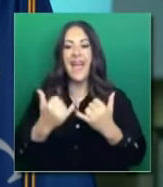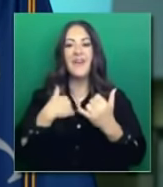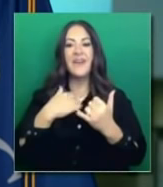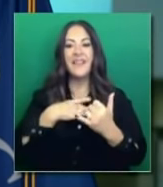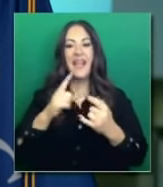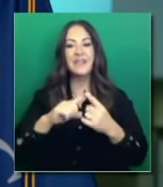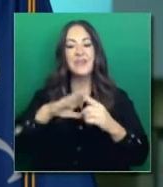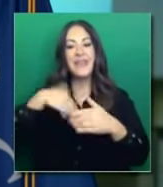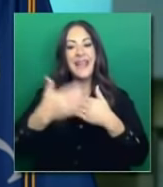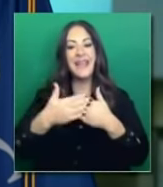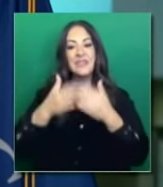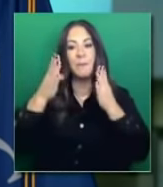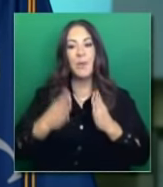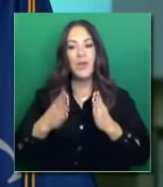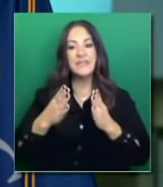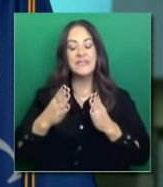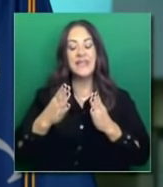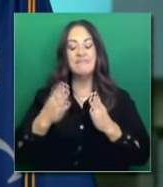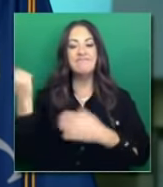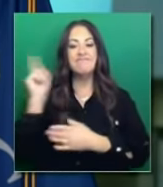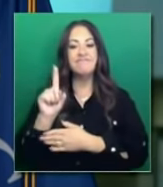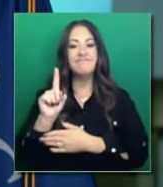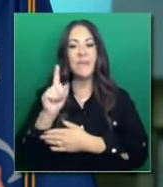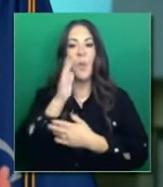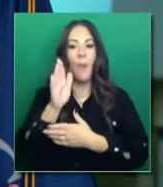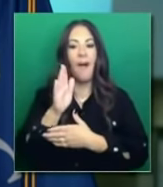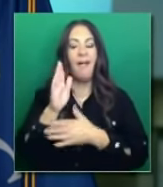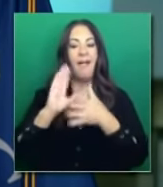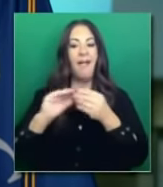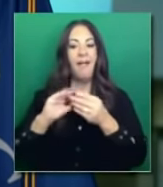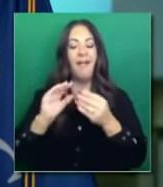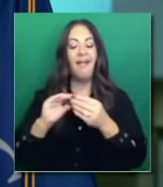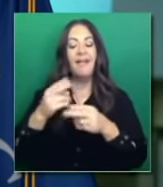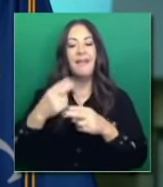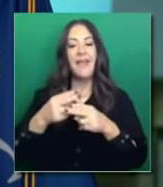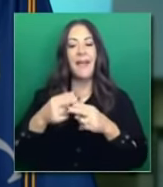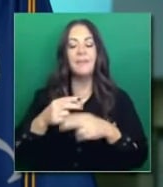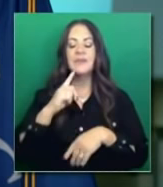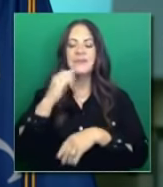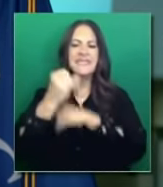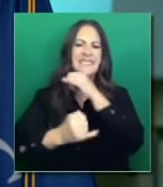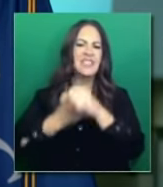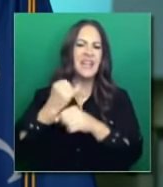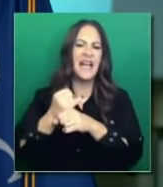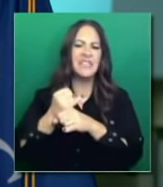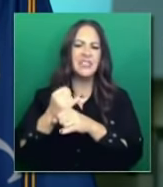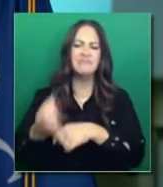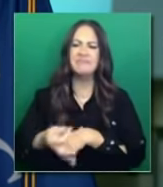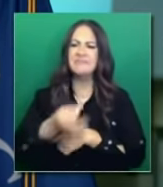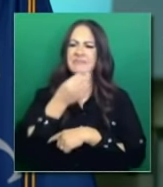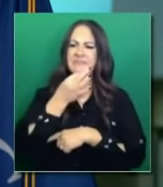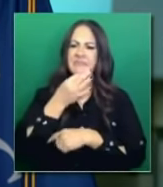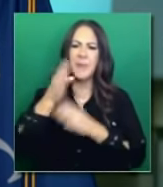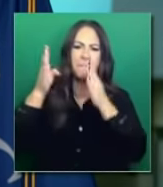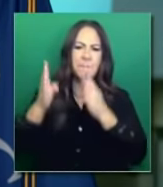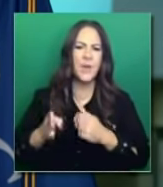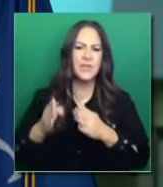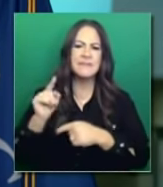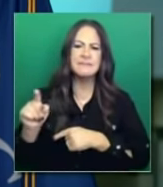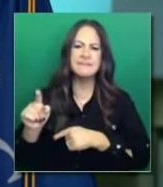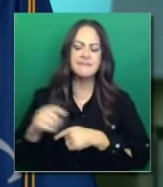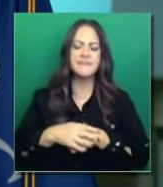Hammond, who has just been, she's an international expert who has brought